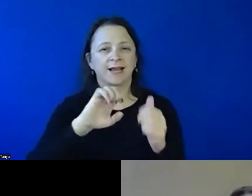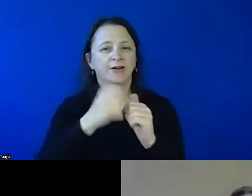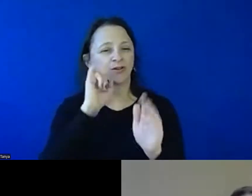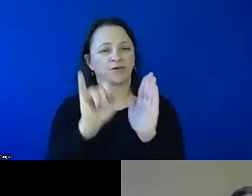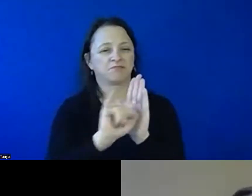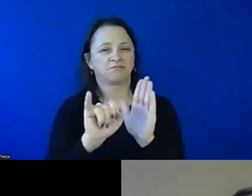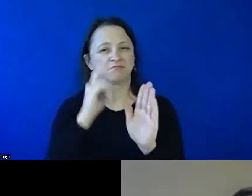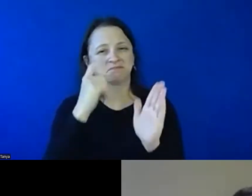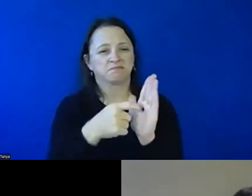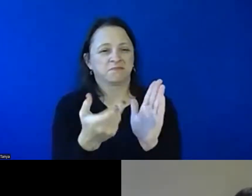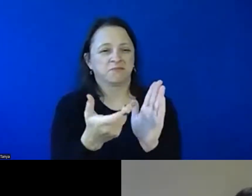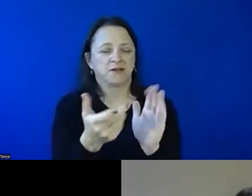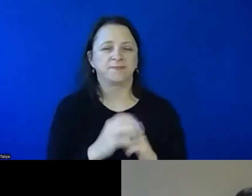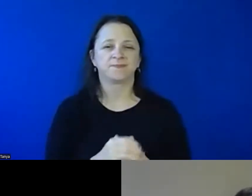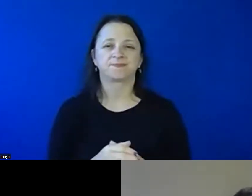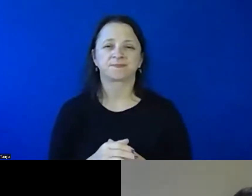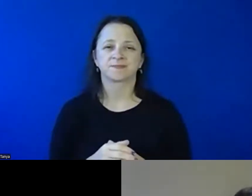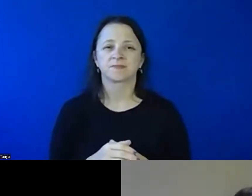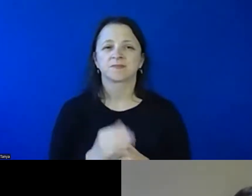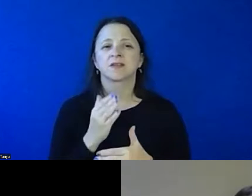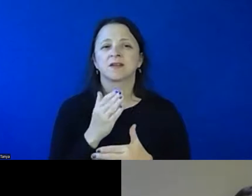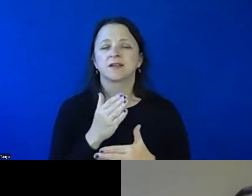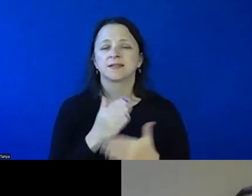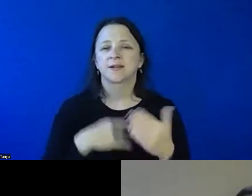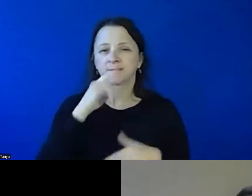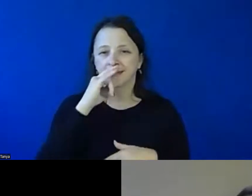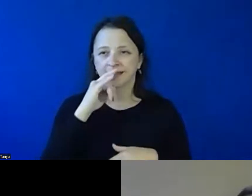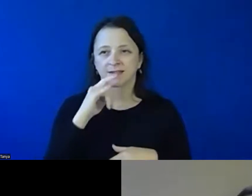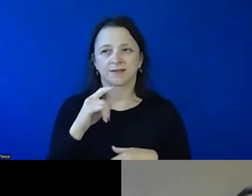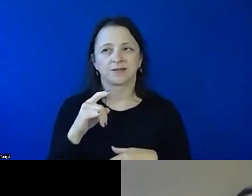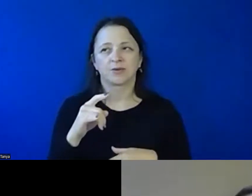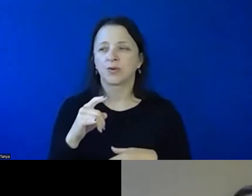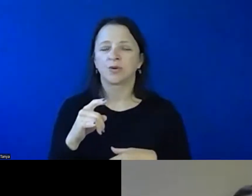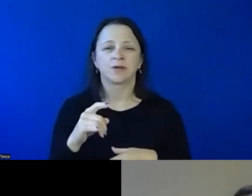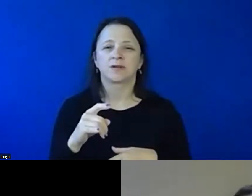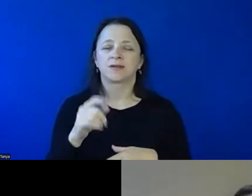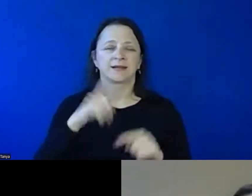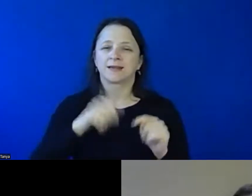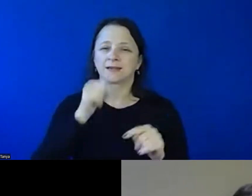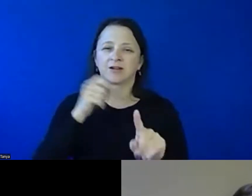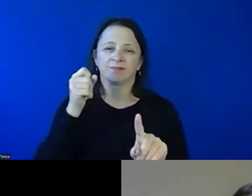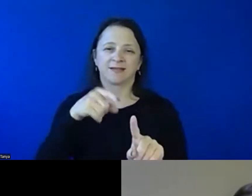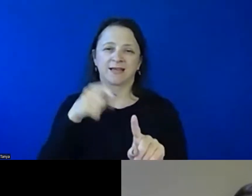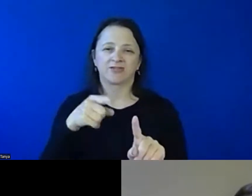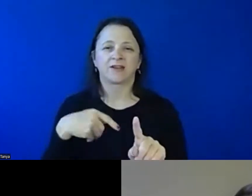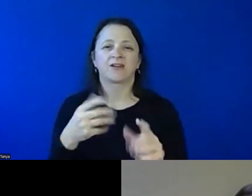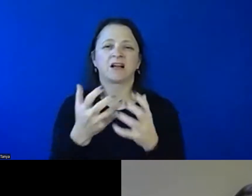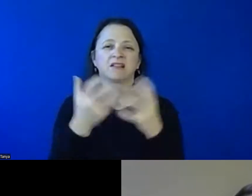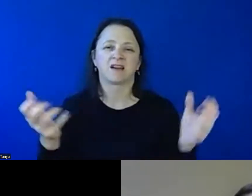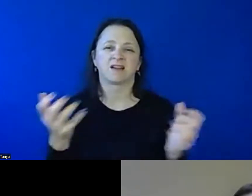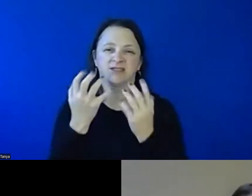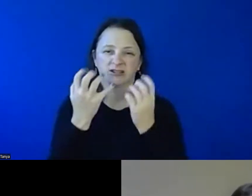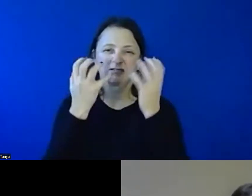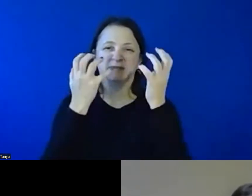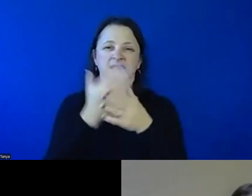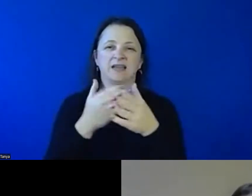show you? Yeah, so some of the kids that really just don't do well on a stimulant might have significant irritability